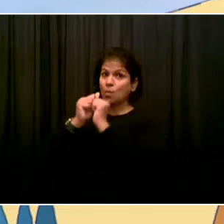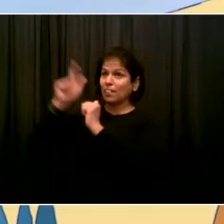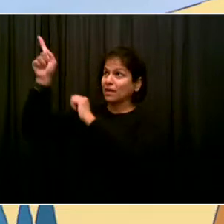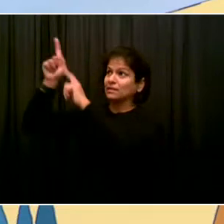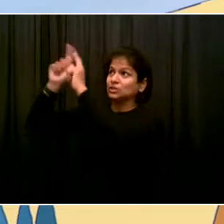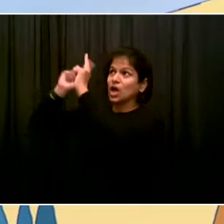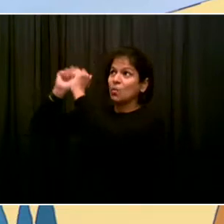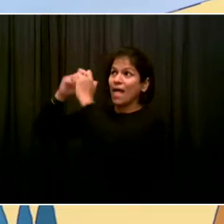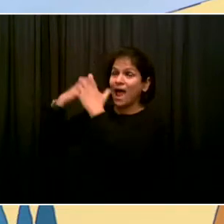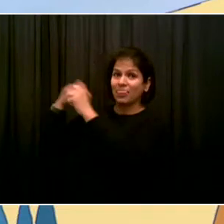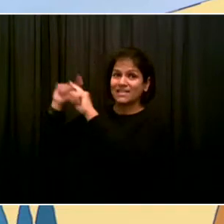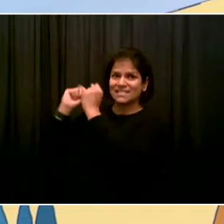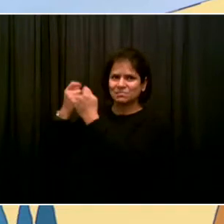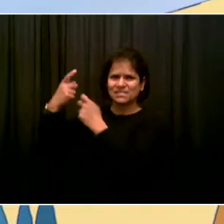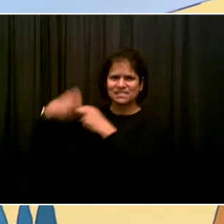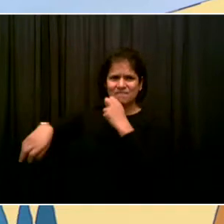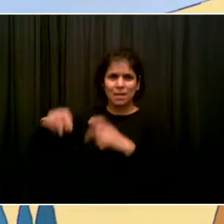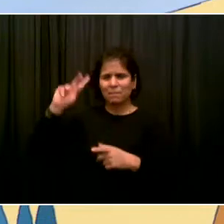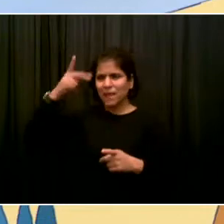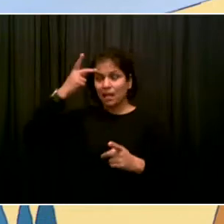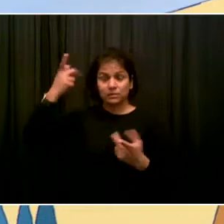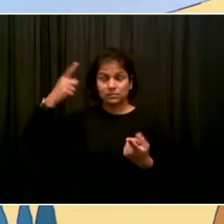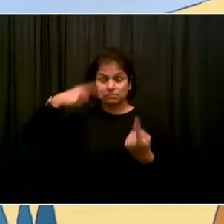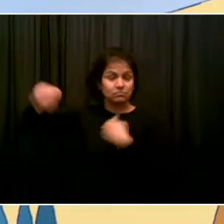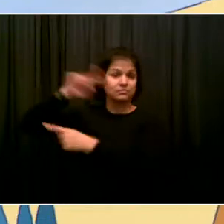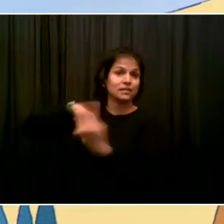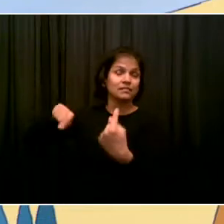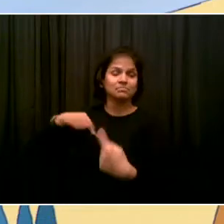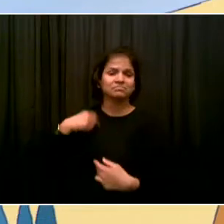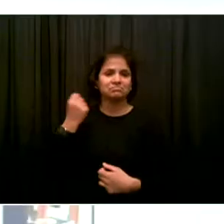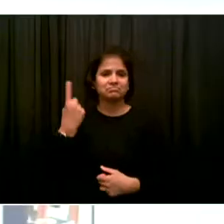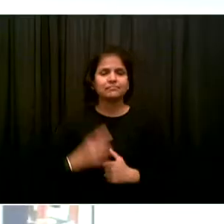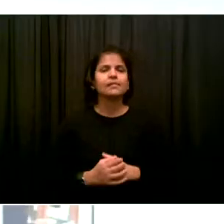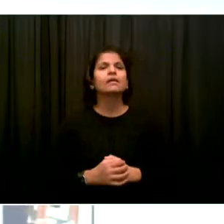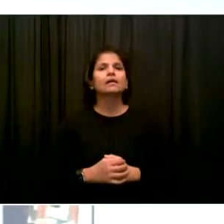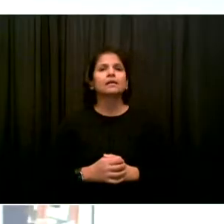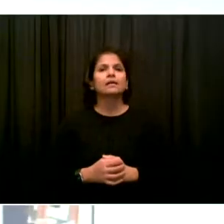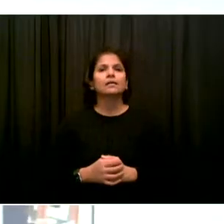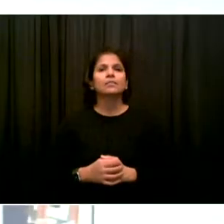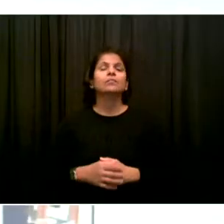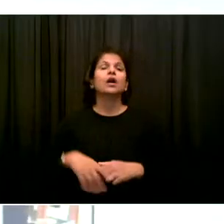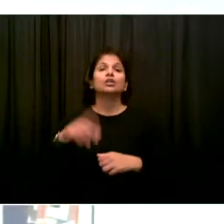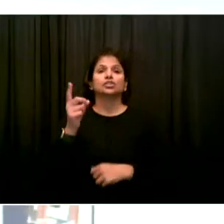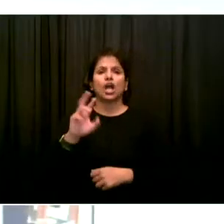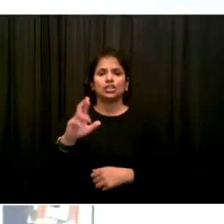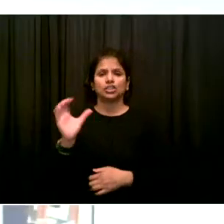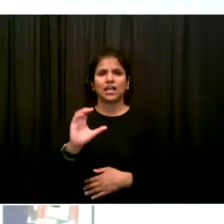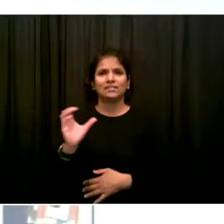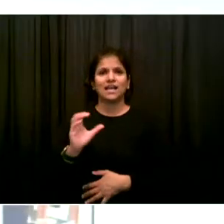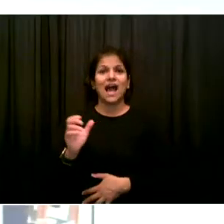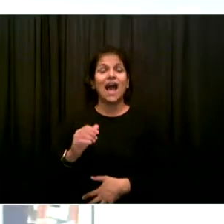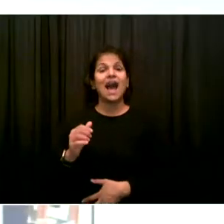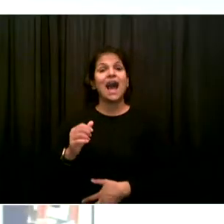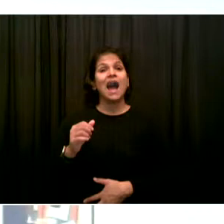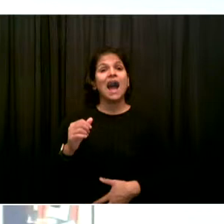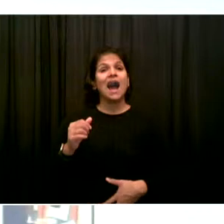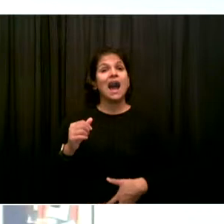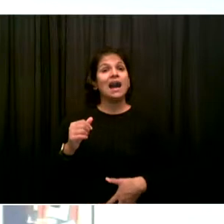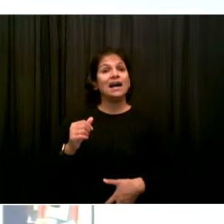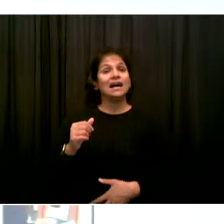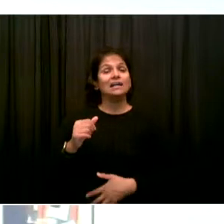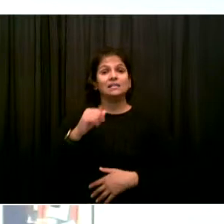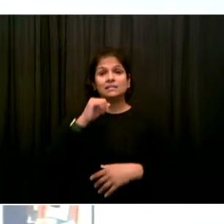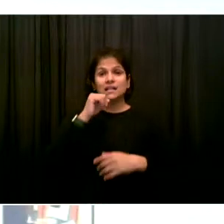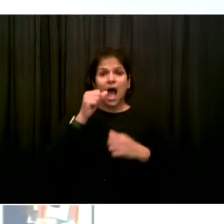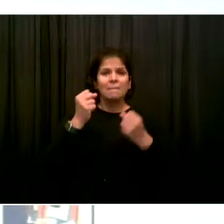you want to add anything? Thank you, sir. Not much to add. Just on the question of why we